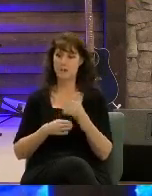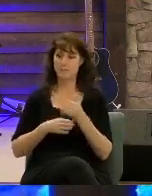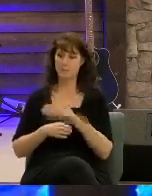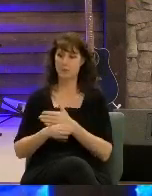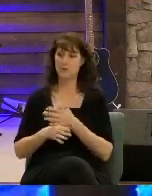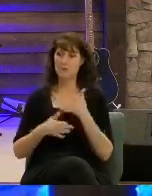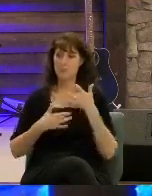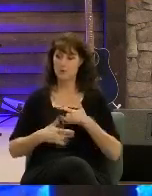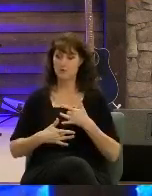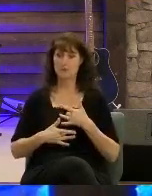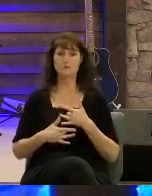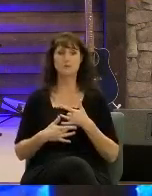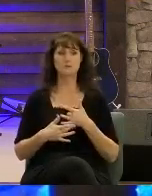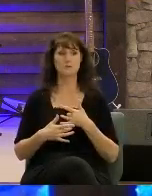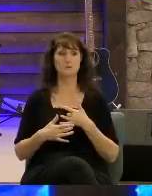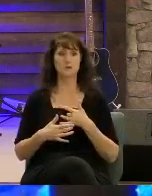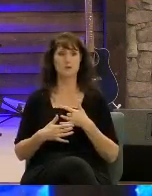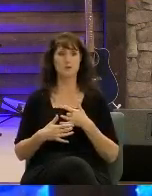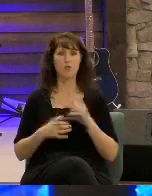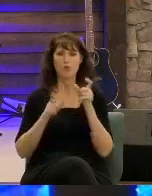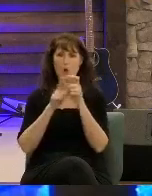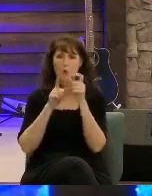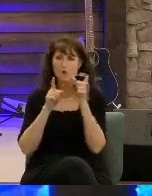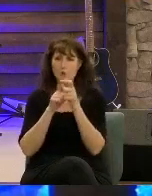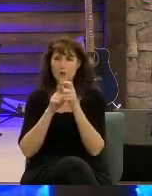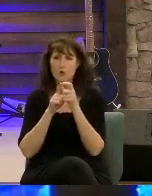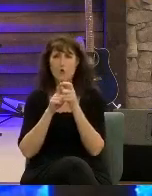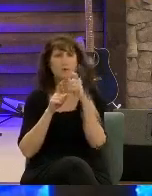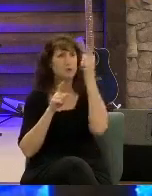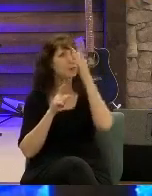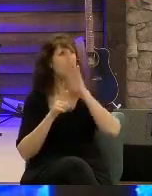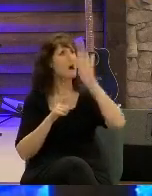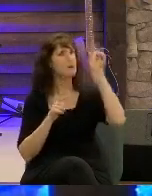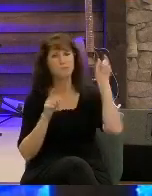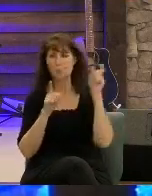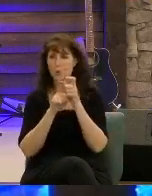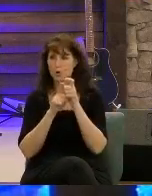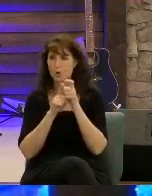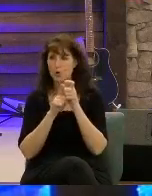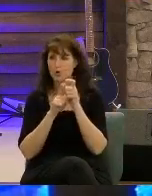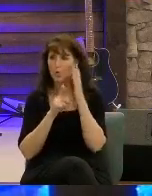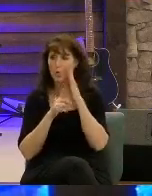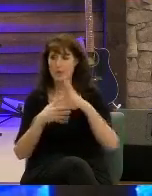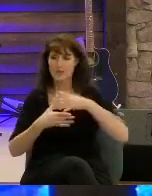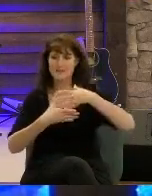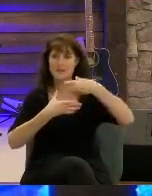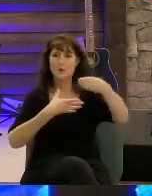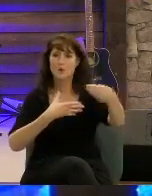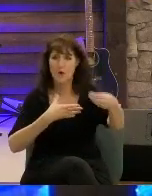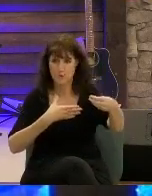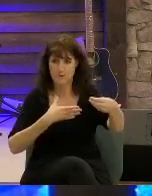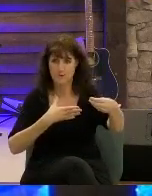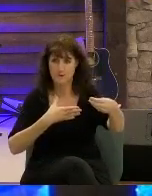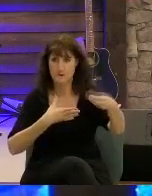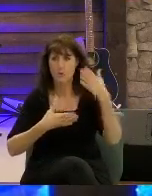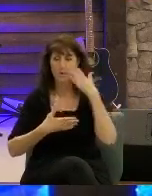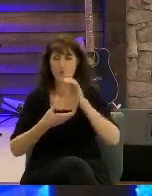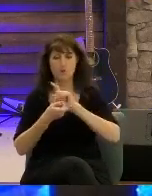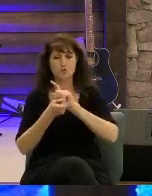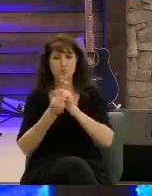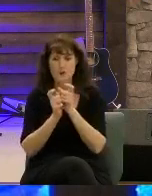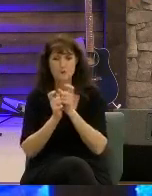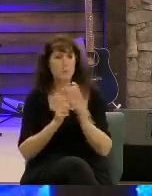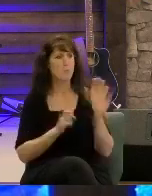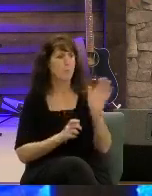depressed, you're down, those words, the power of God's word will take you out of it, okay? It will transform